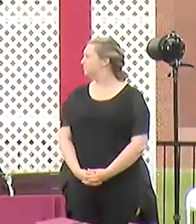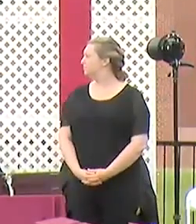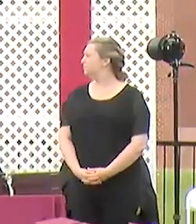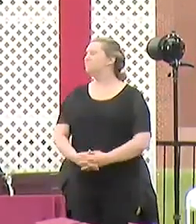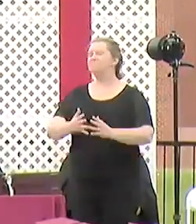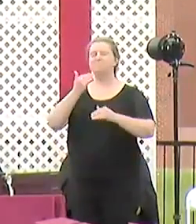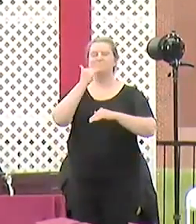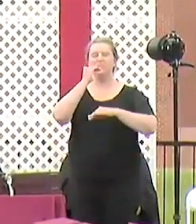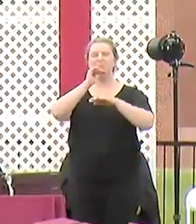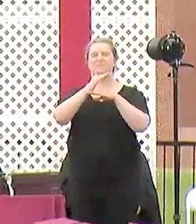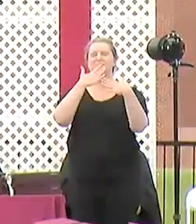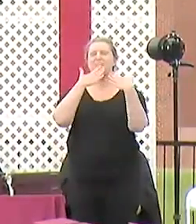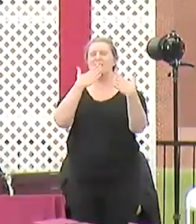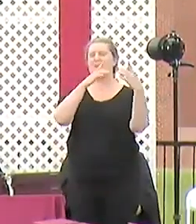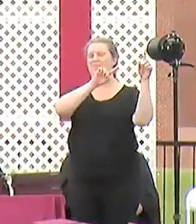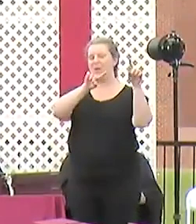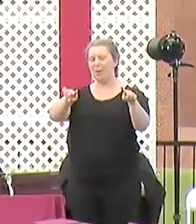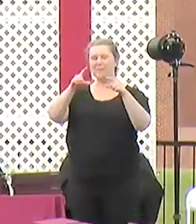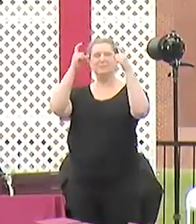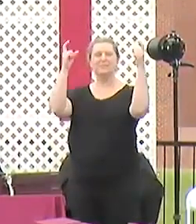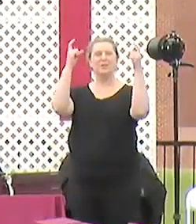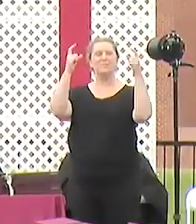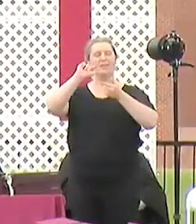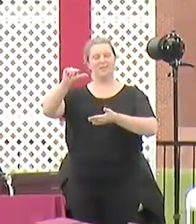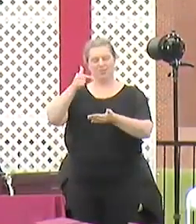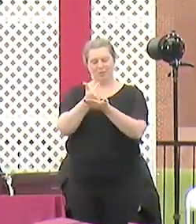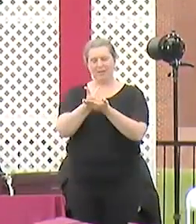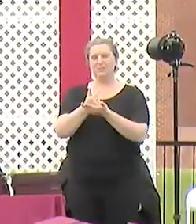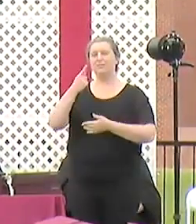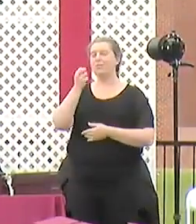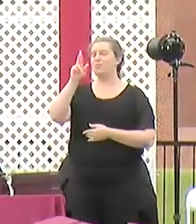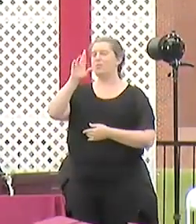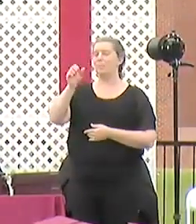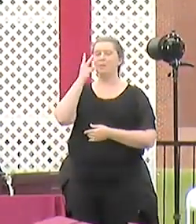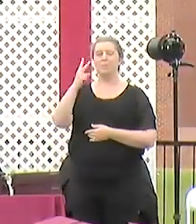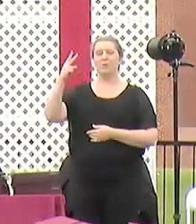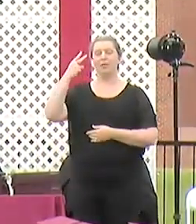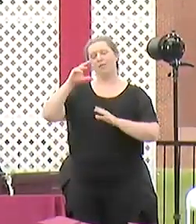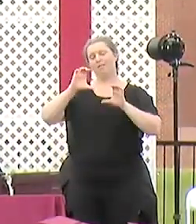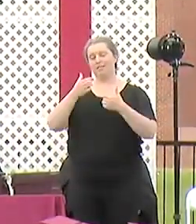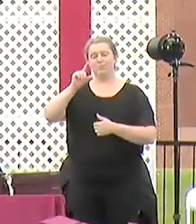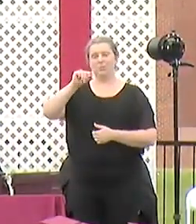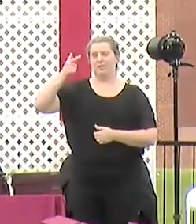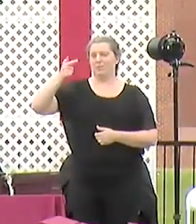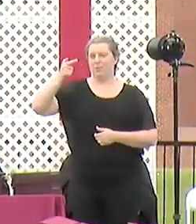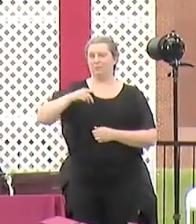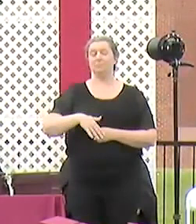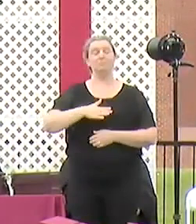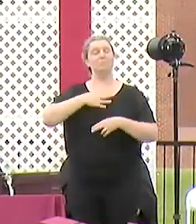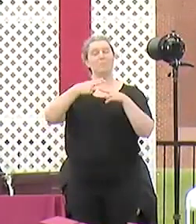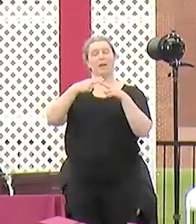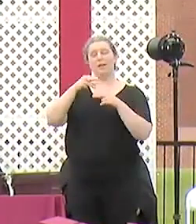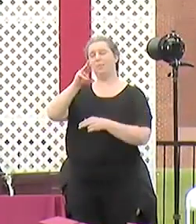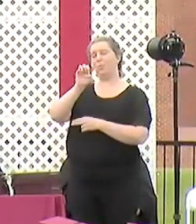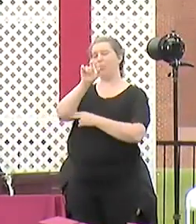Good evening. Thank you all for coming to celebrate the graduation of Granby Memorial Class of 2021. My name is